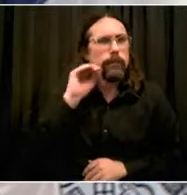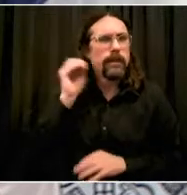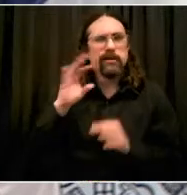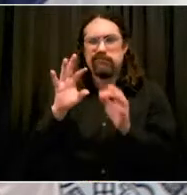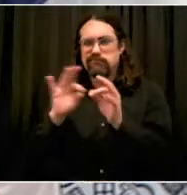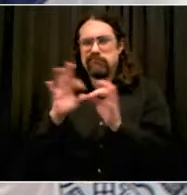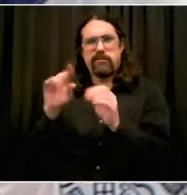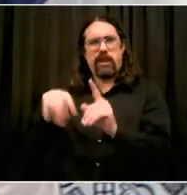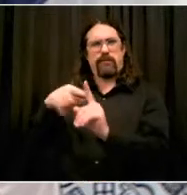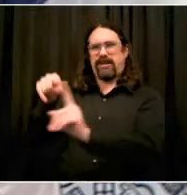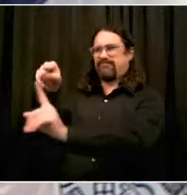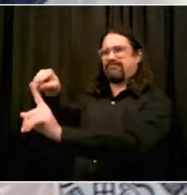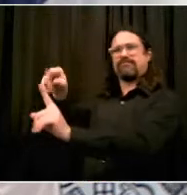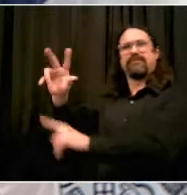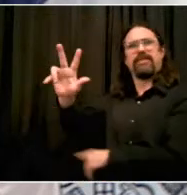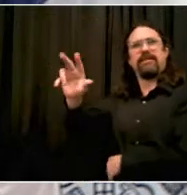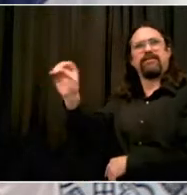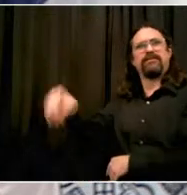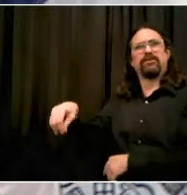debate.